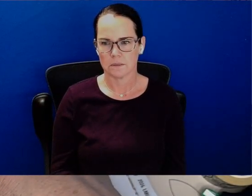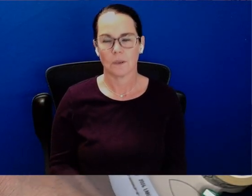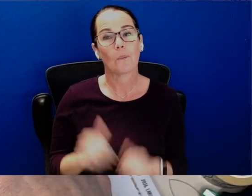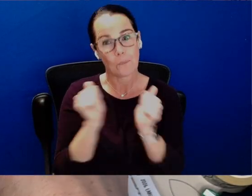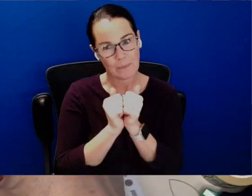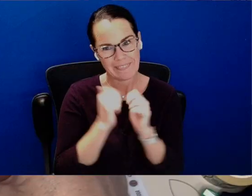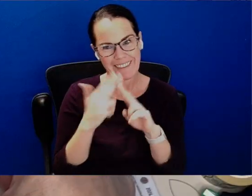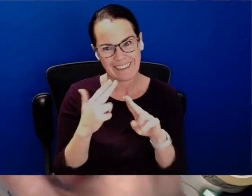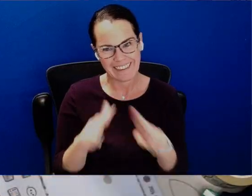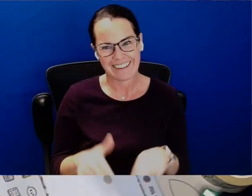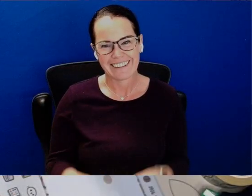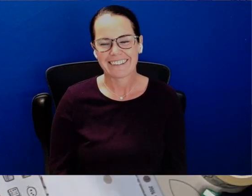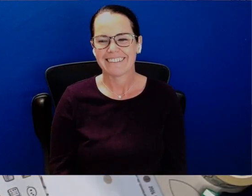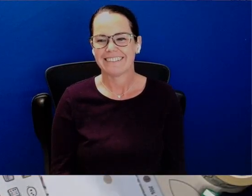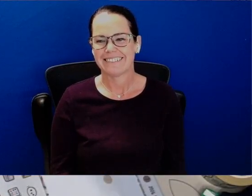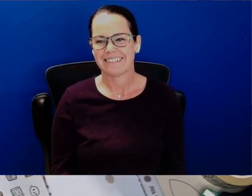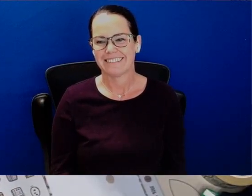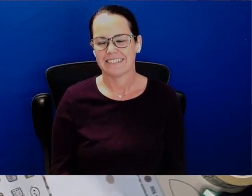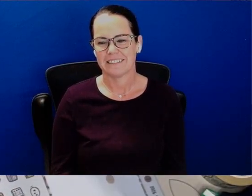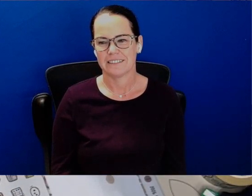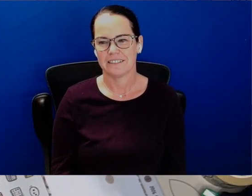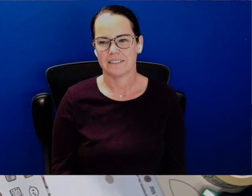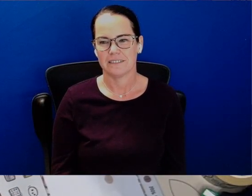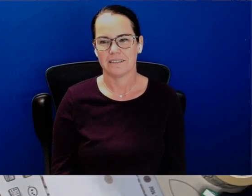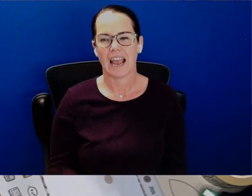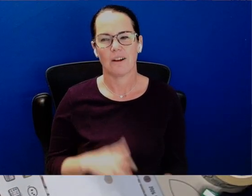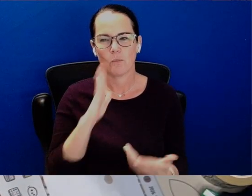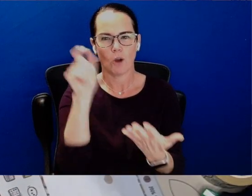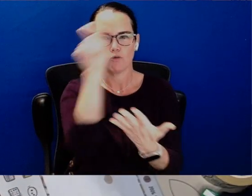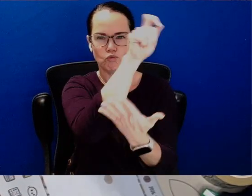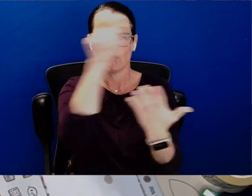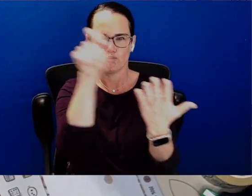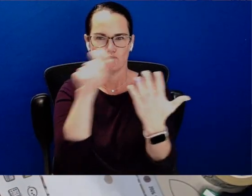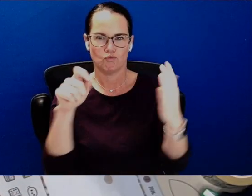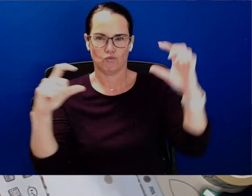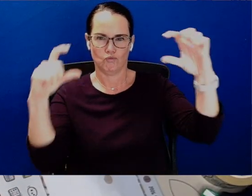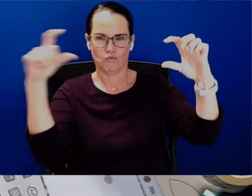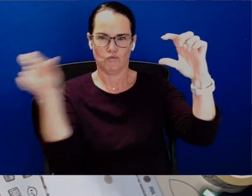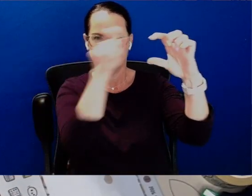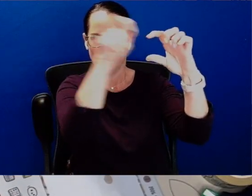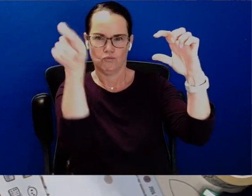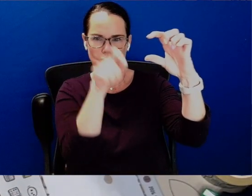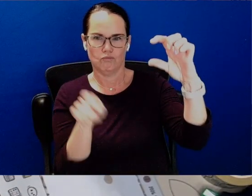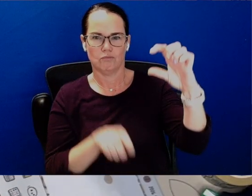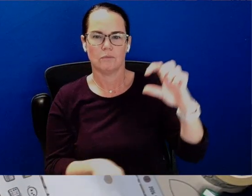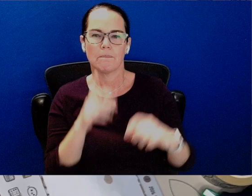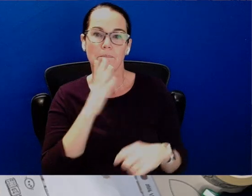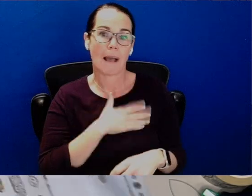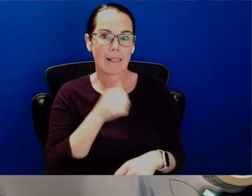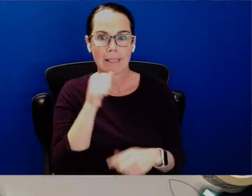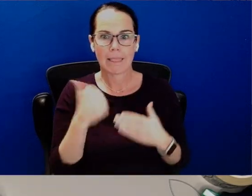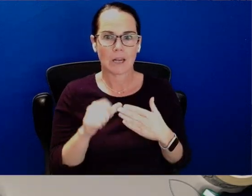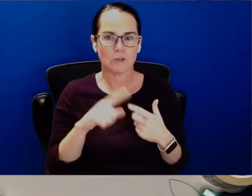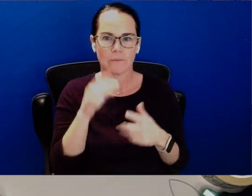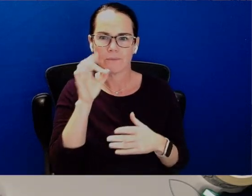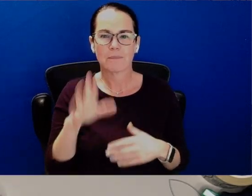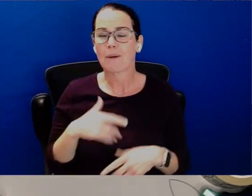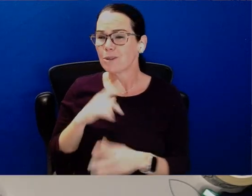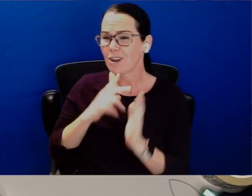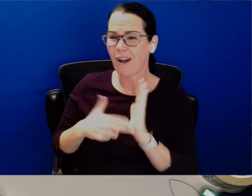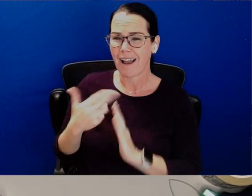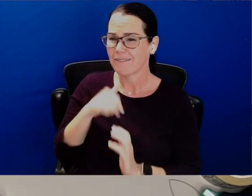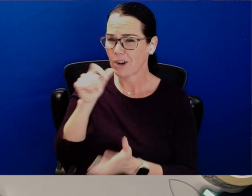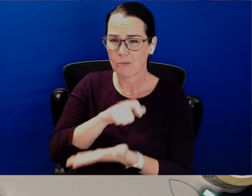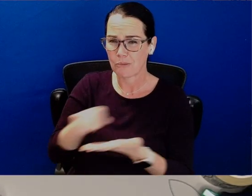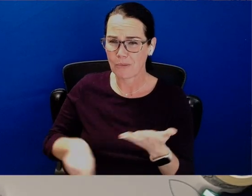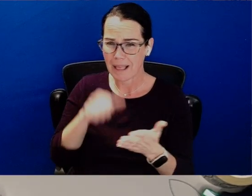with the egg. And then I'll just kind of write around it when I do my letter to February, which I haven't done a letter to January,